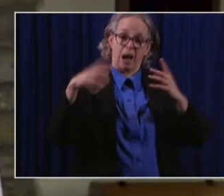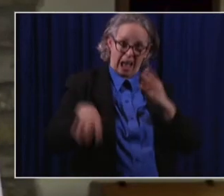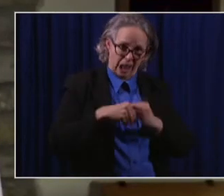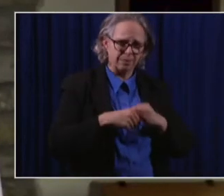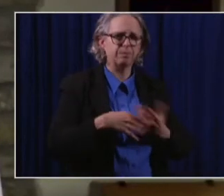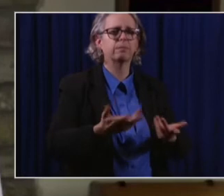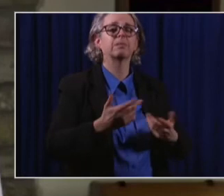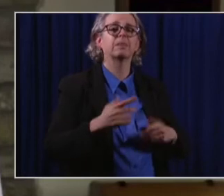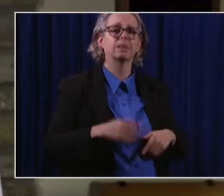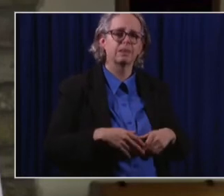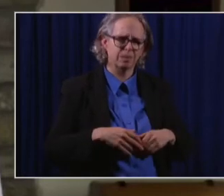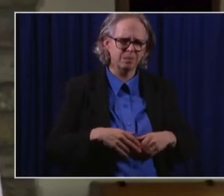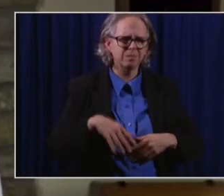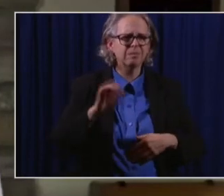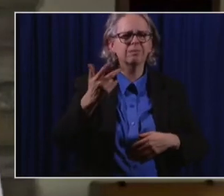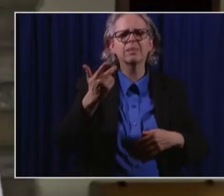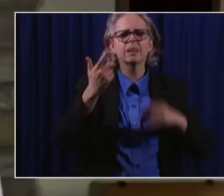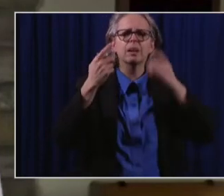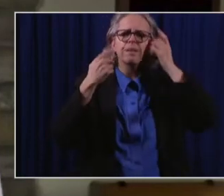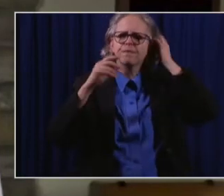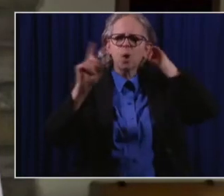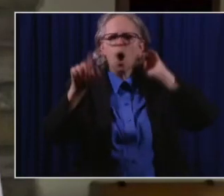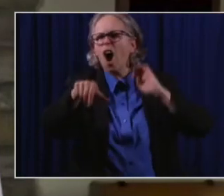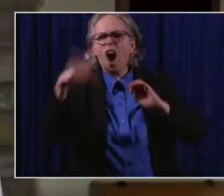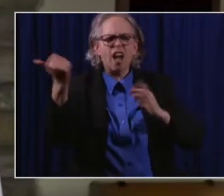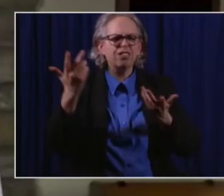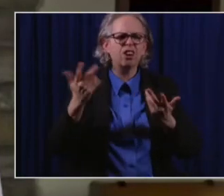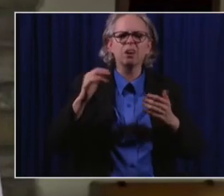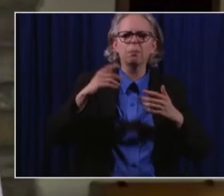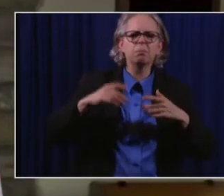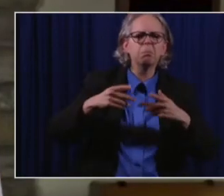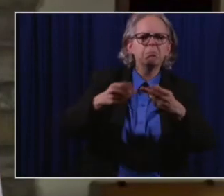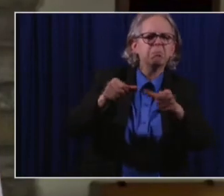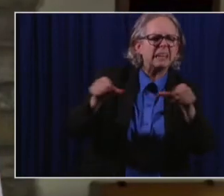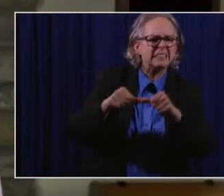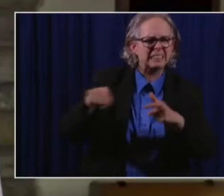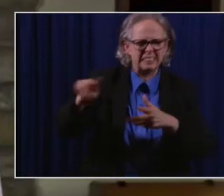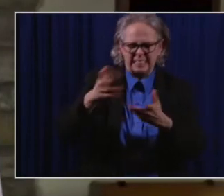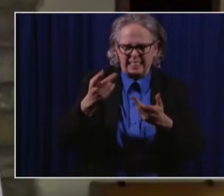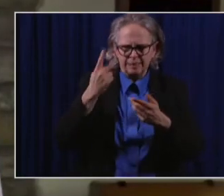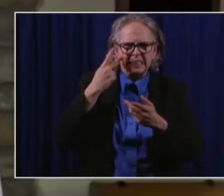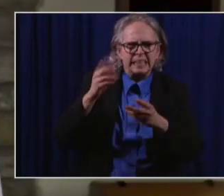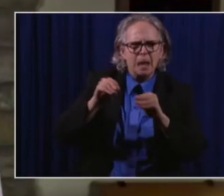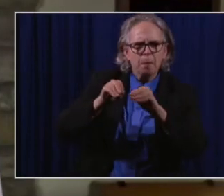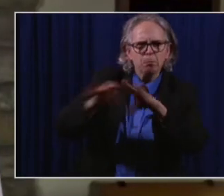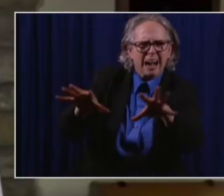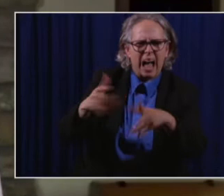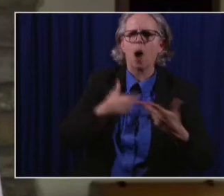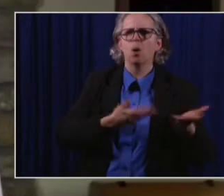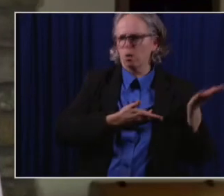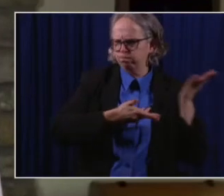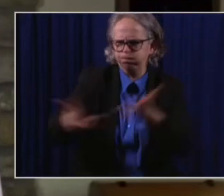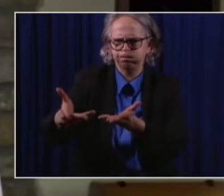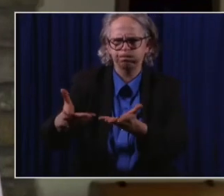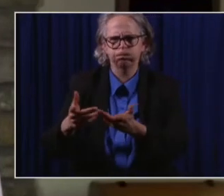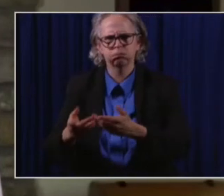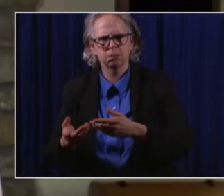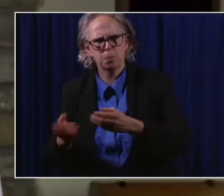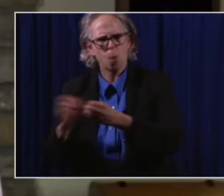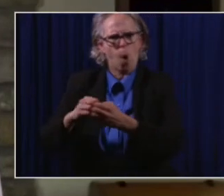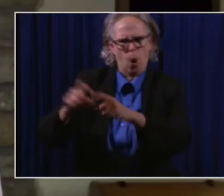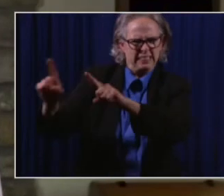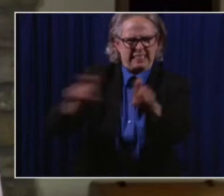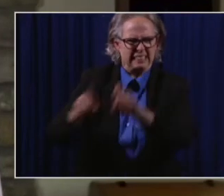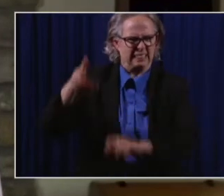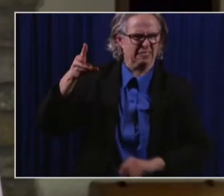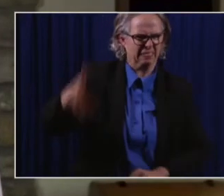In other areas where if we see a surge, we see a problem develop, we'll be able to move in with those tests. So